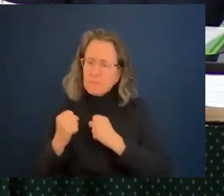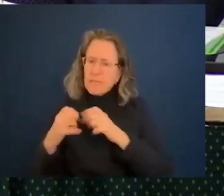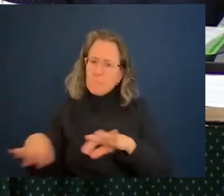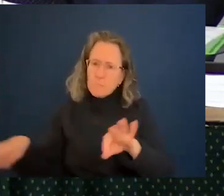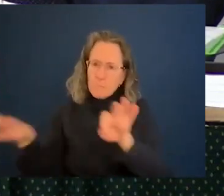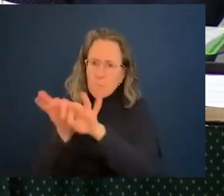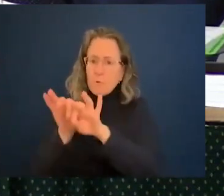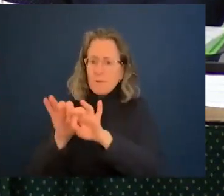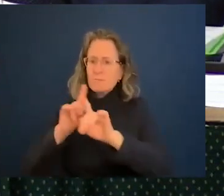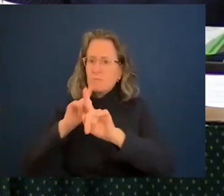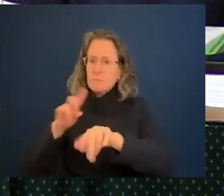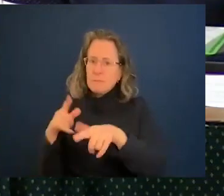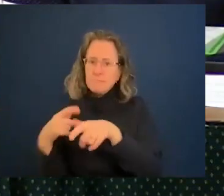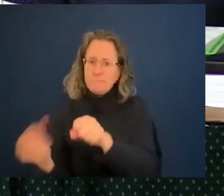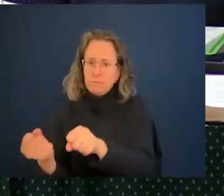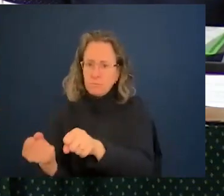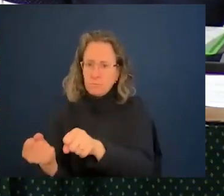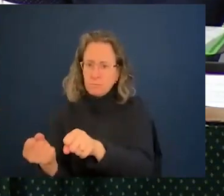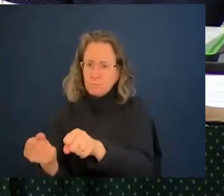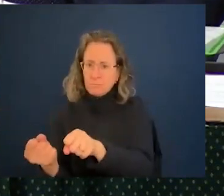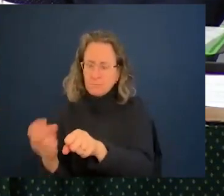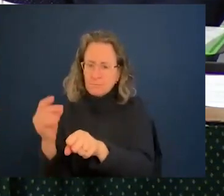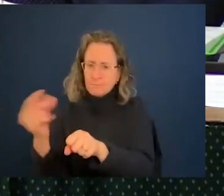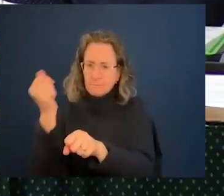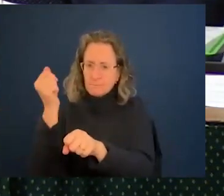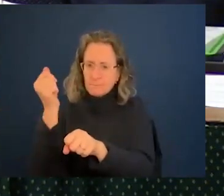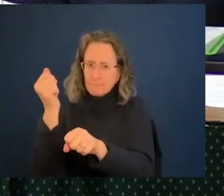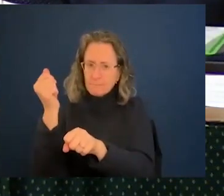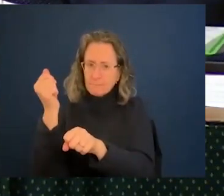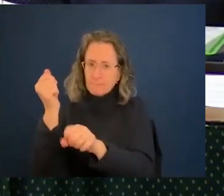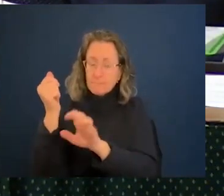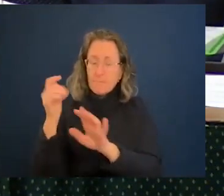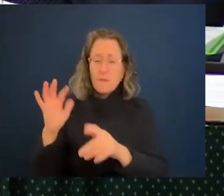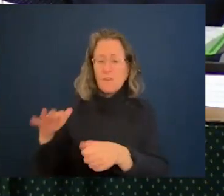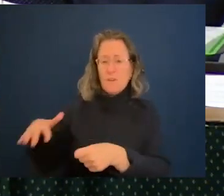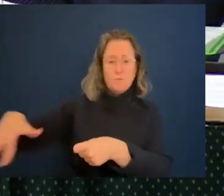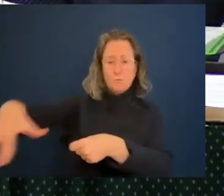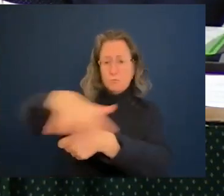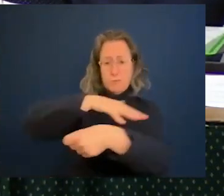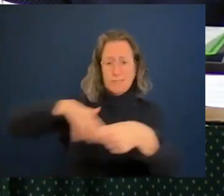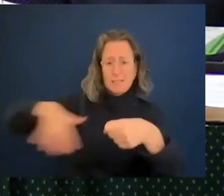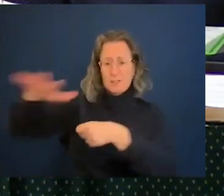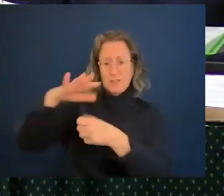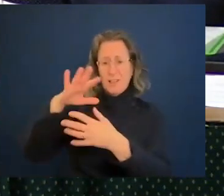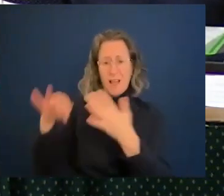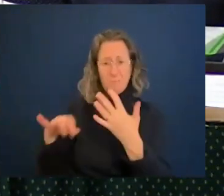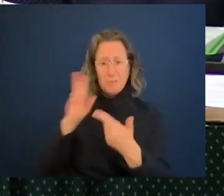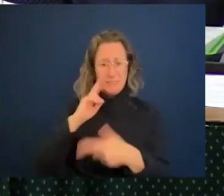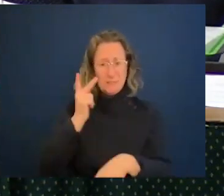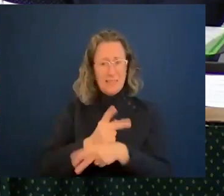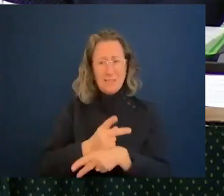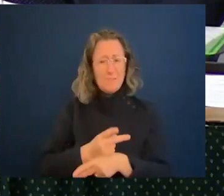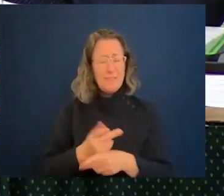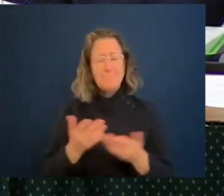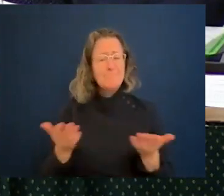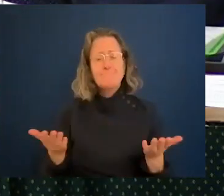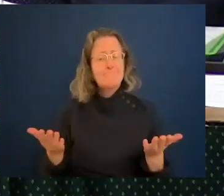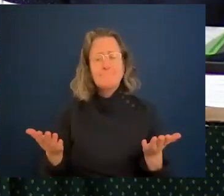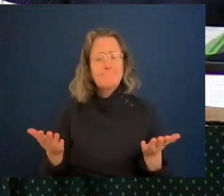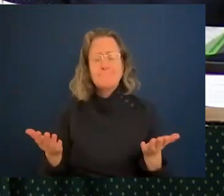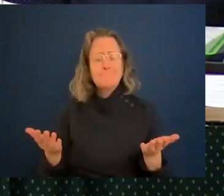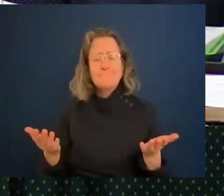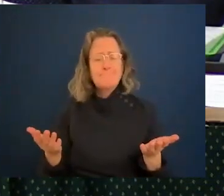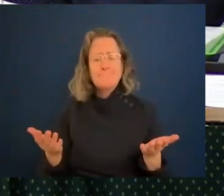option um leaving the regional option on the table in this process would